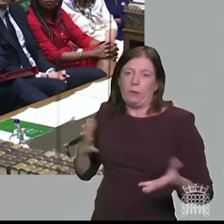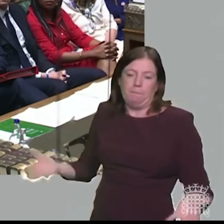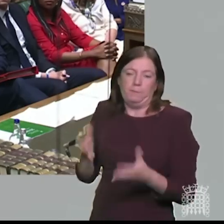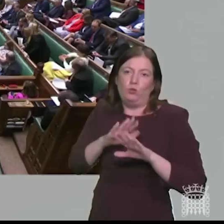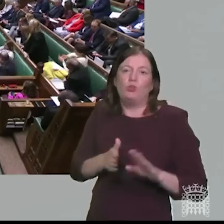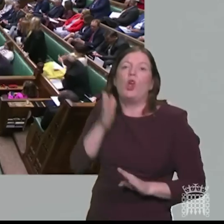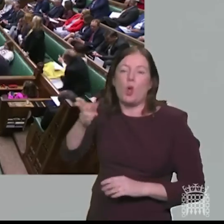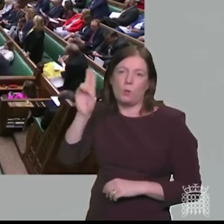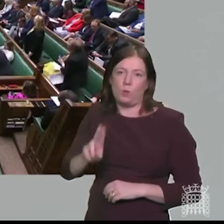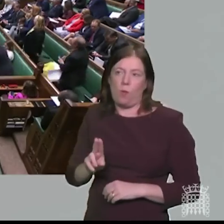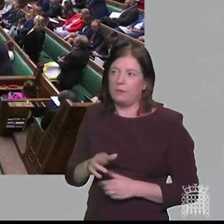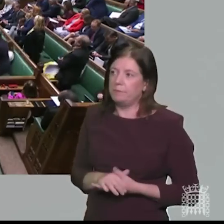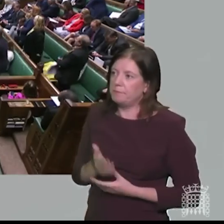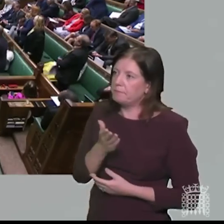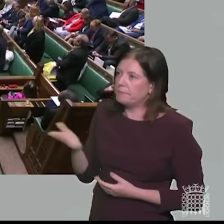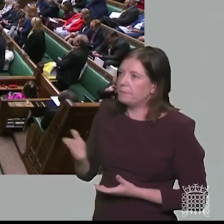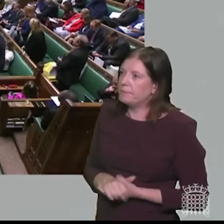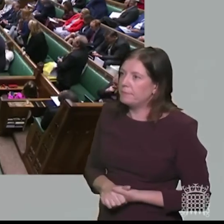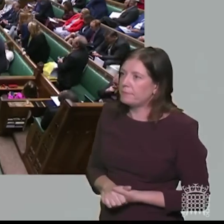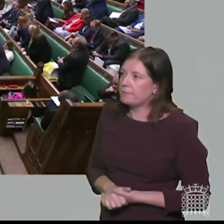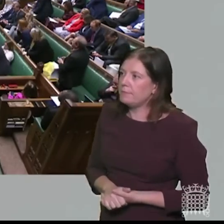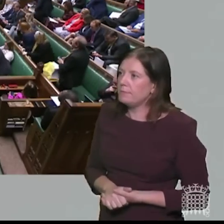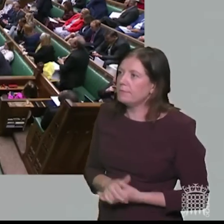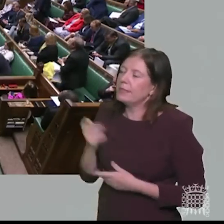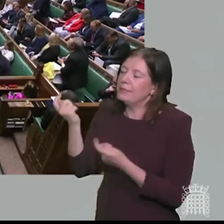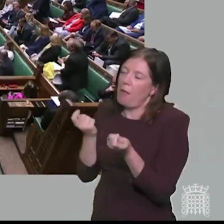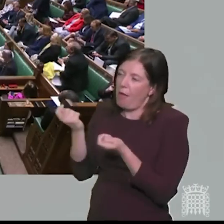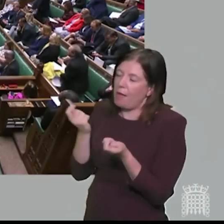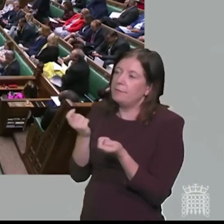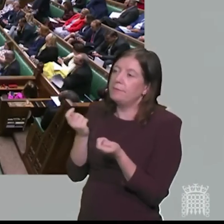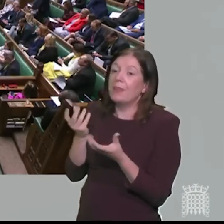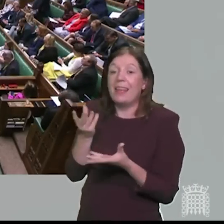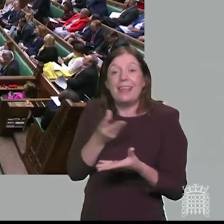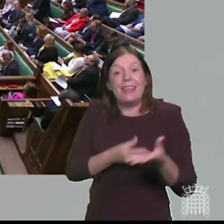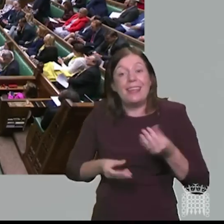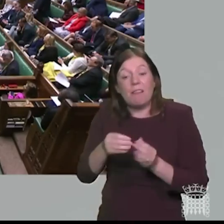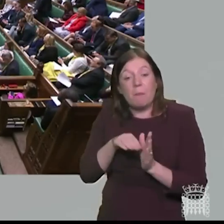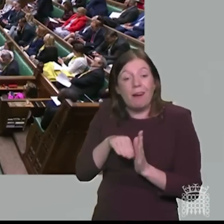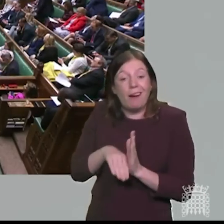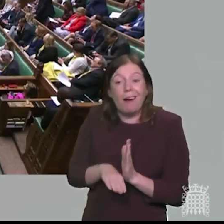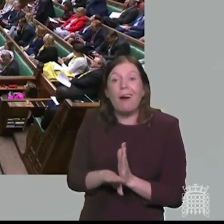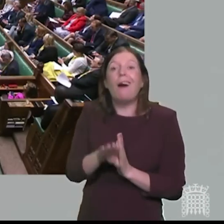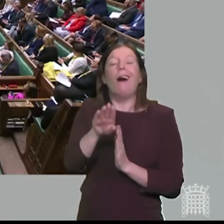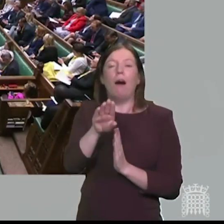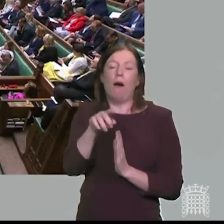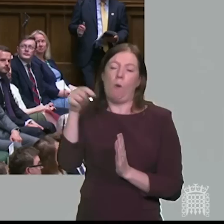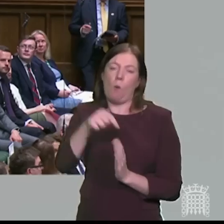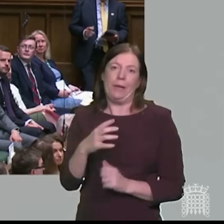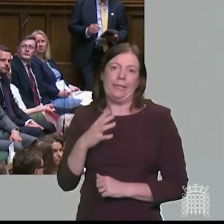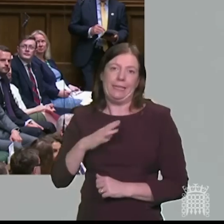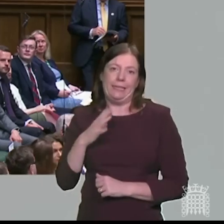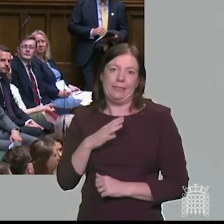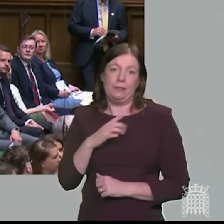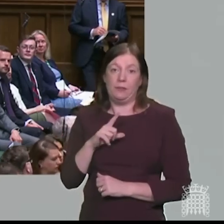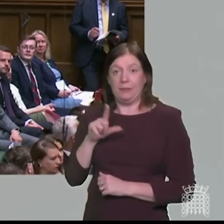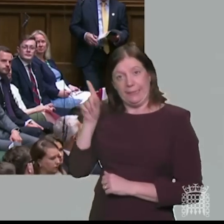more often. Thank you, Mr. Speaker. Economic recovery and reconstruction will be vitally important to Ukraine